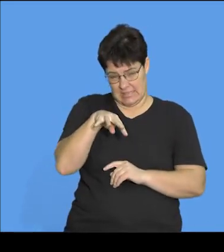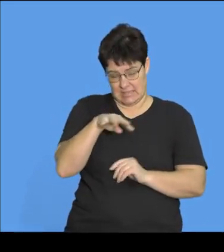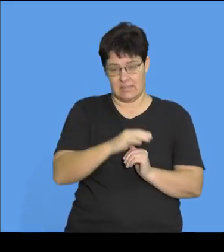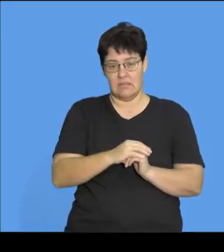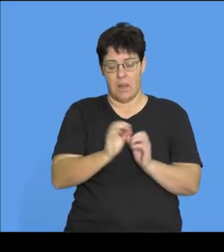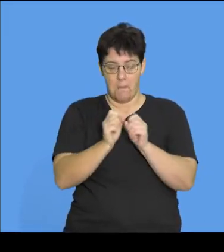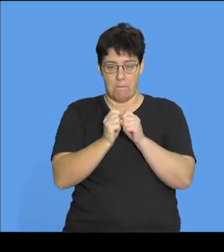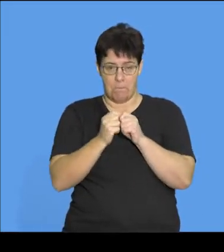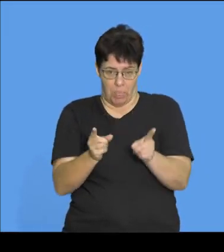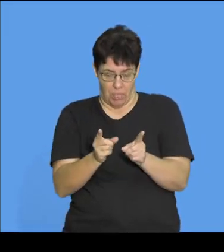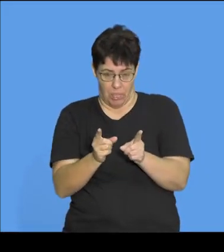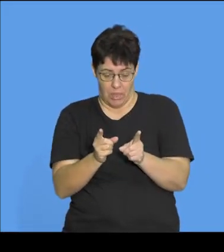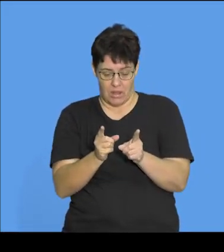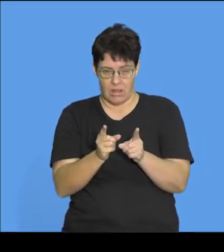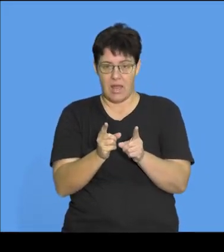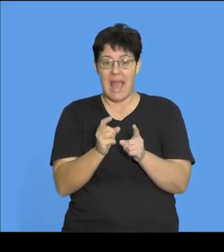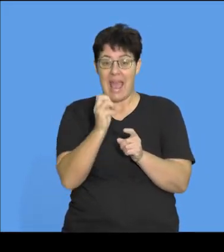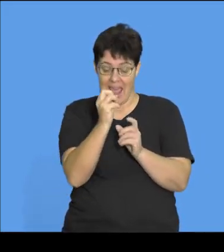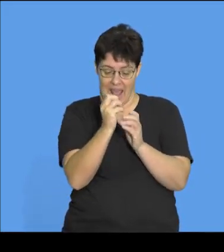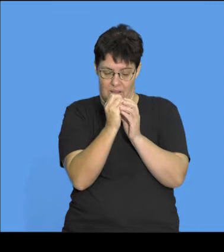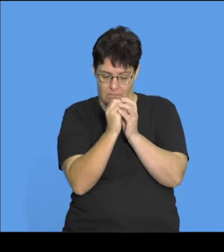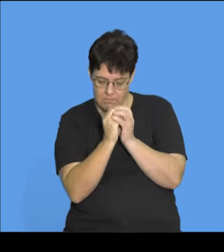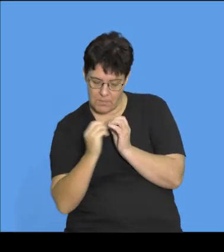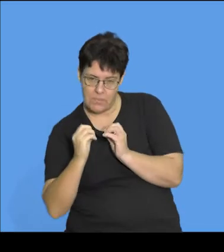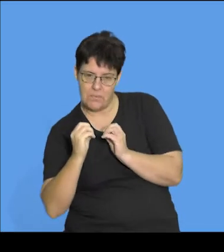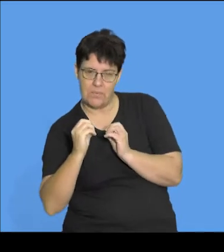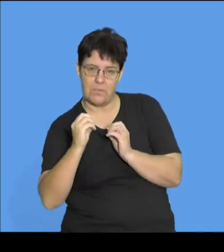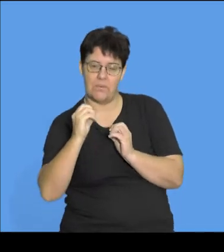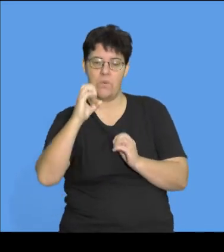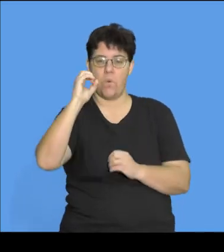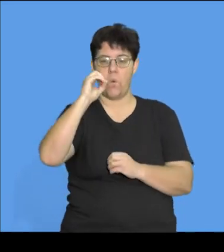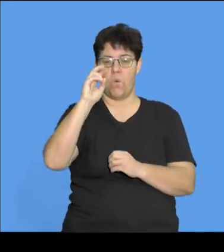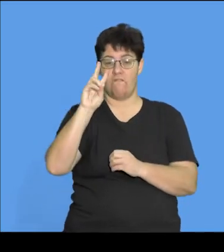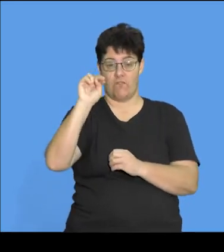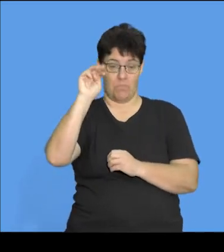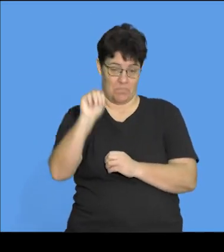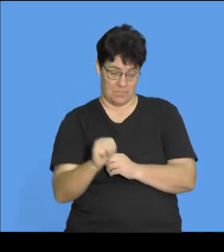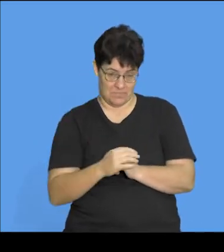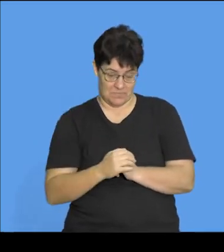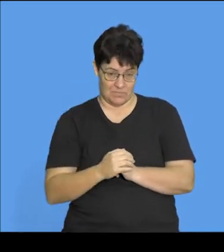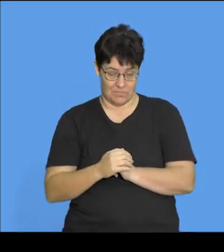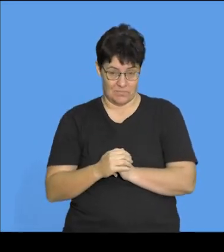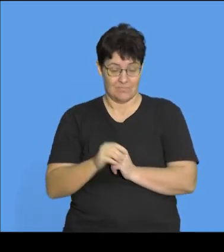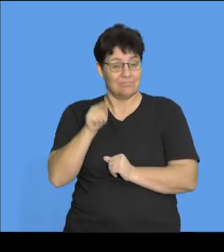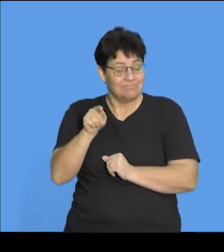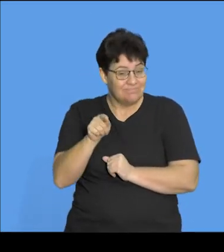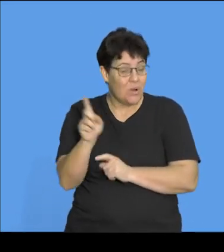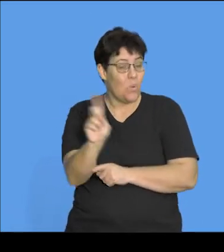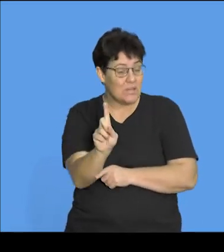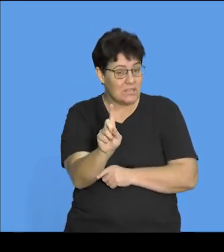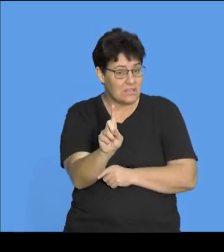ruptures and releases an ovum. This process is referred to as